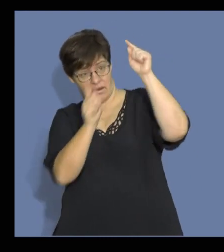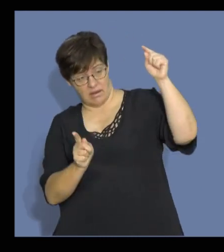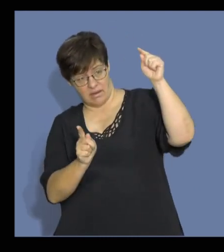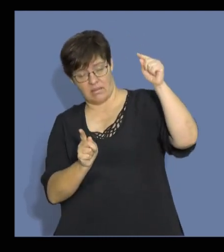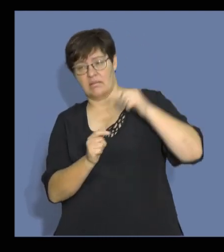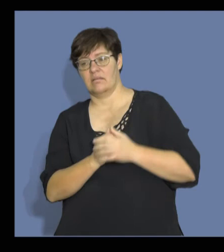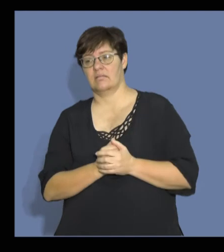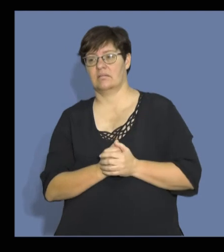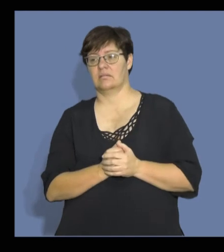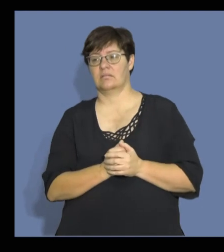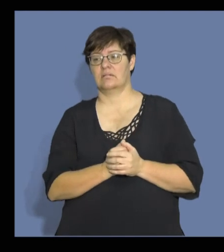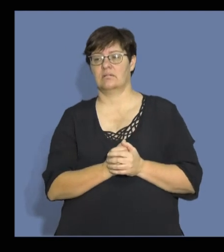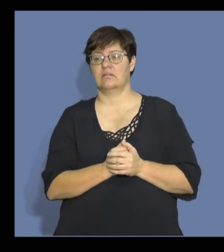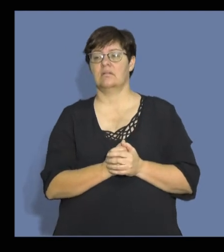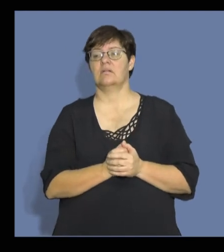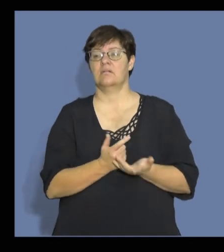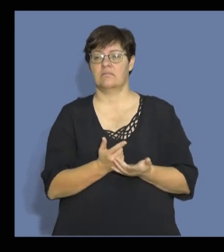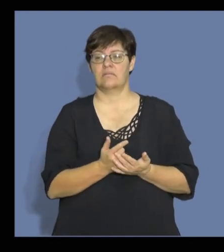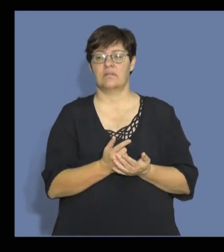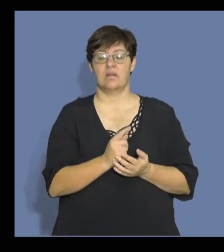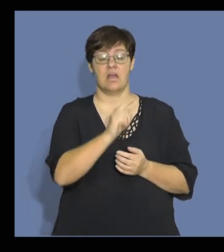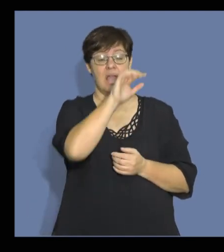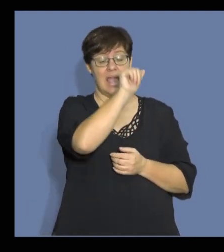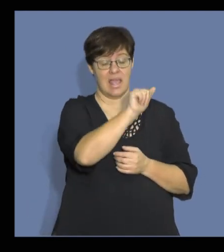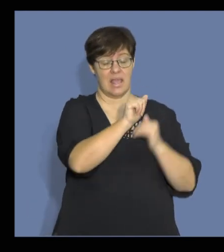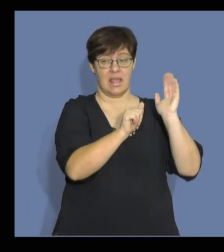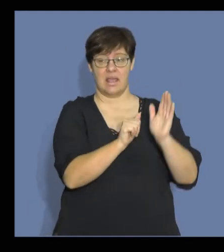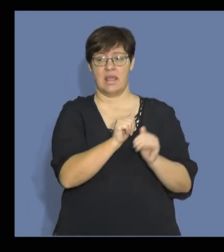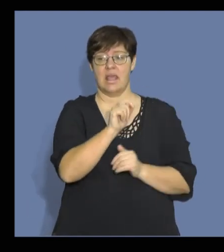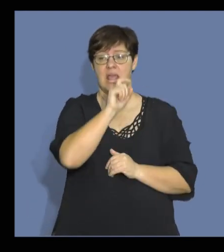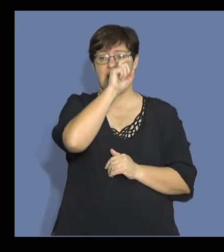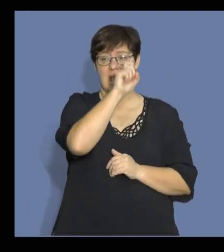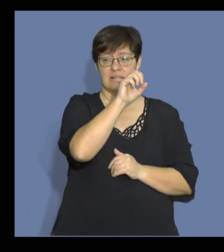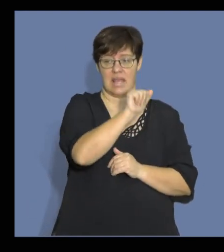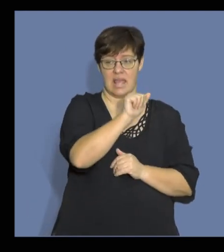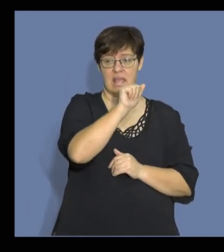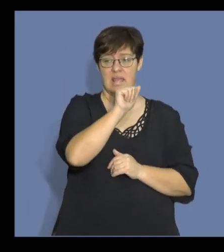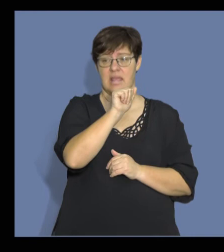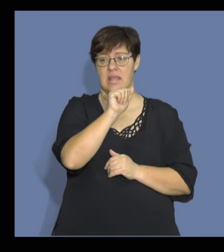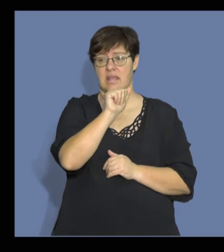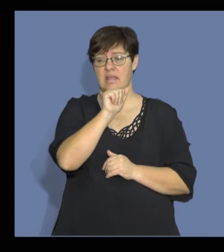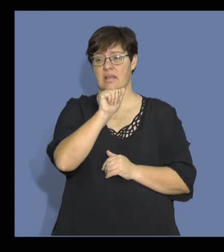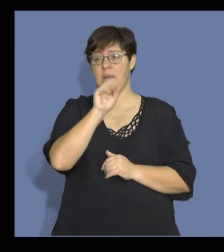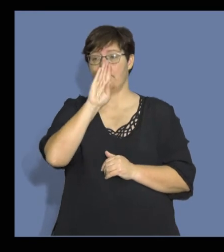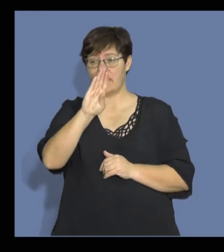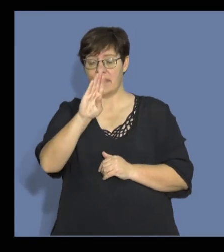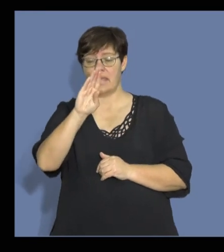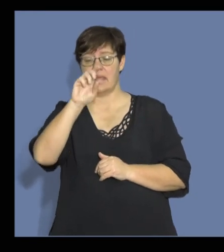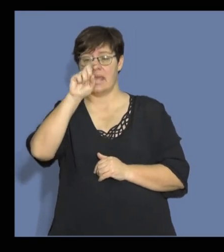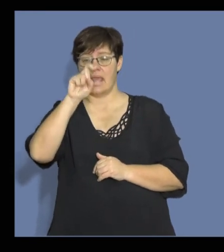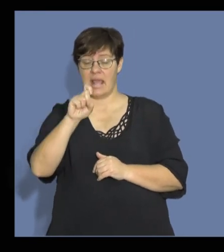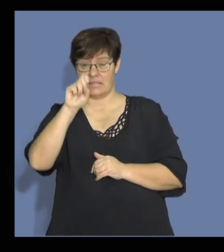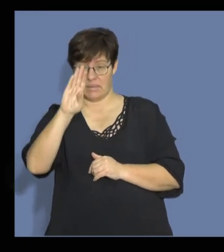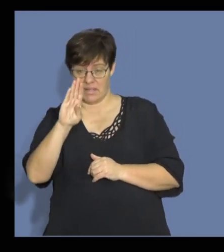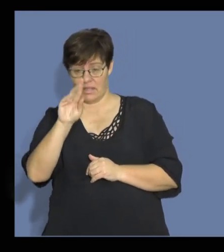like this. It's going to be the x value of the first one. I'm going to add the x value of the second one,